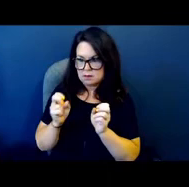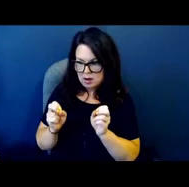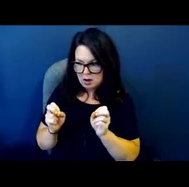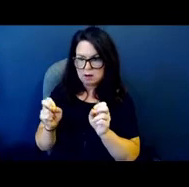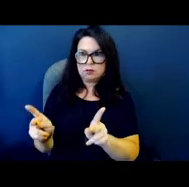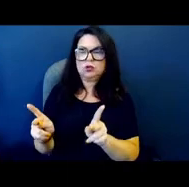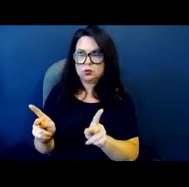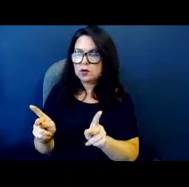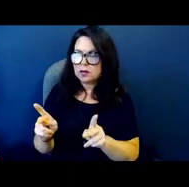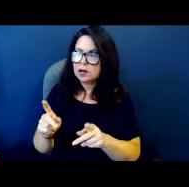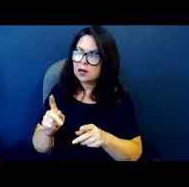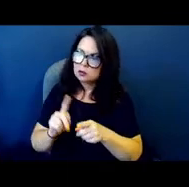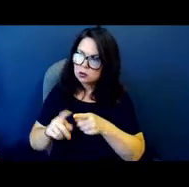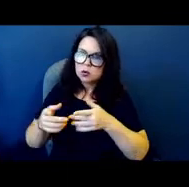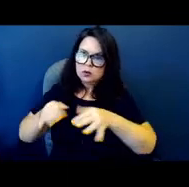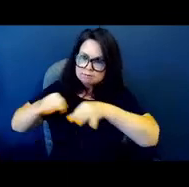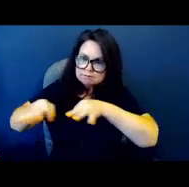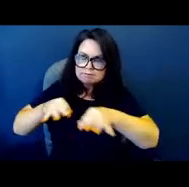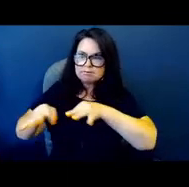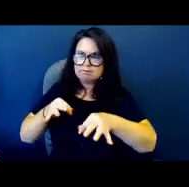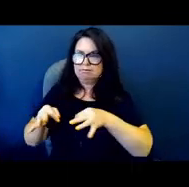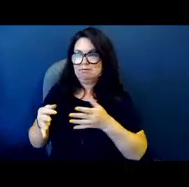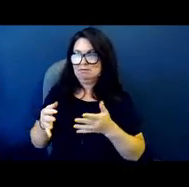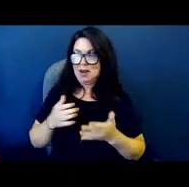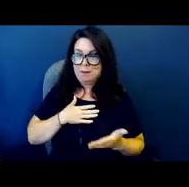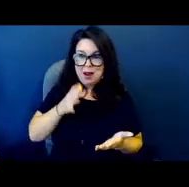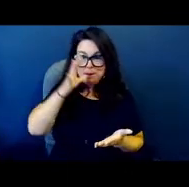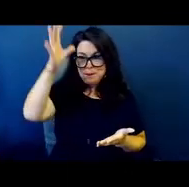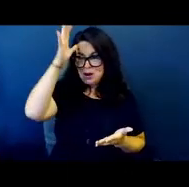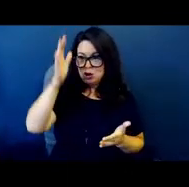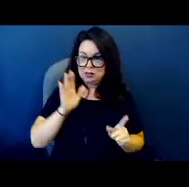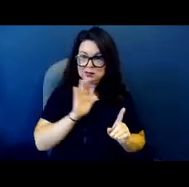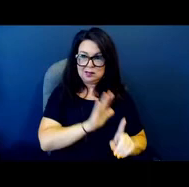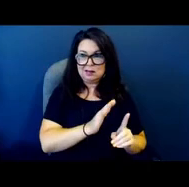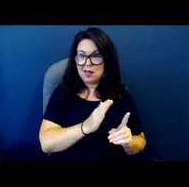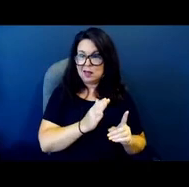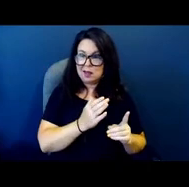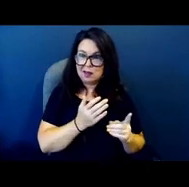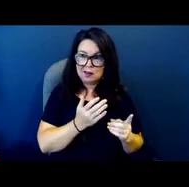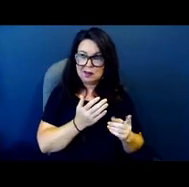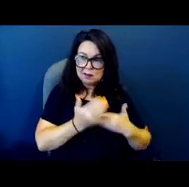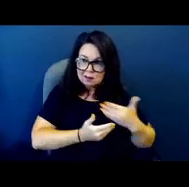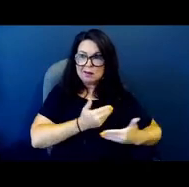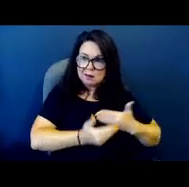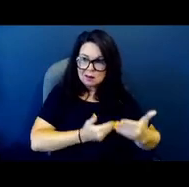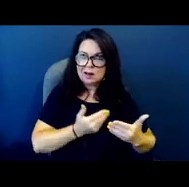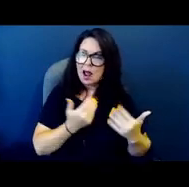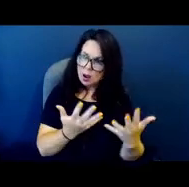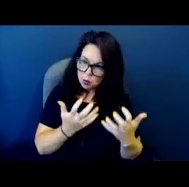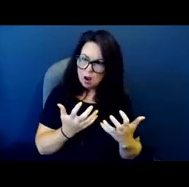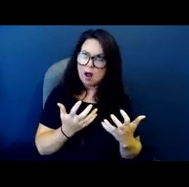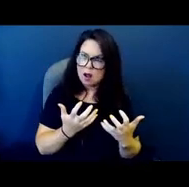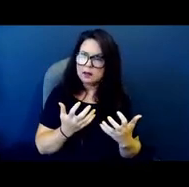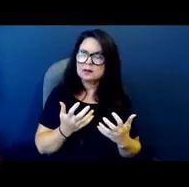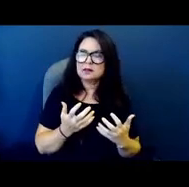the fight they were already in, which was to mainstream my twin sister, to mainstream